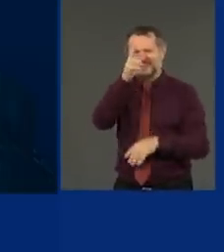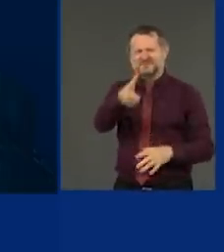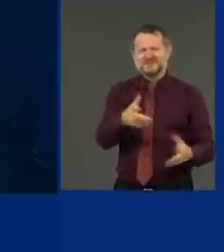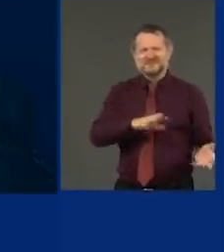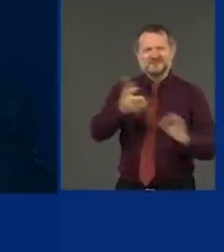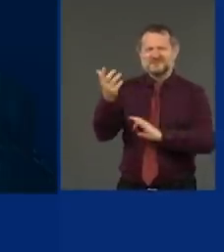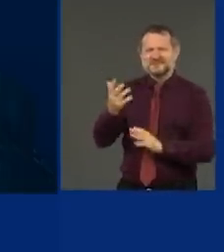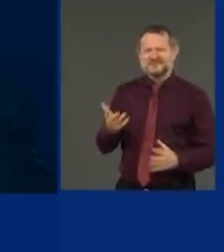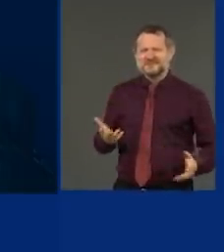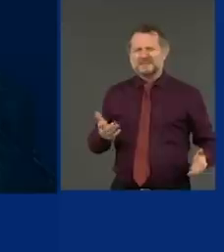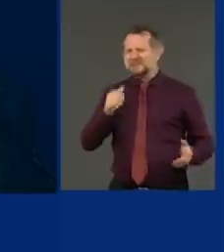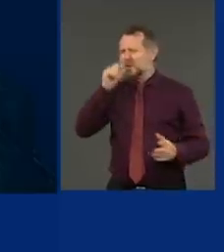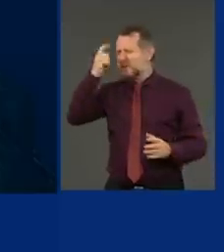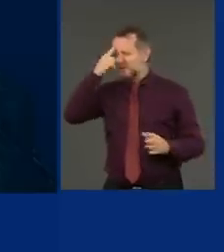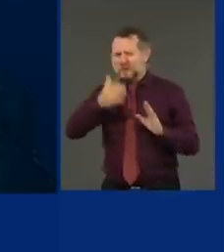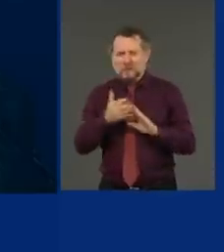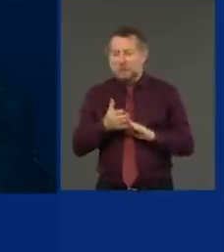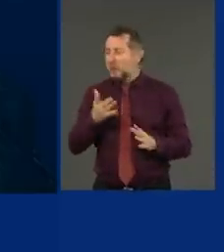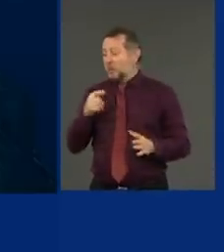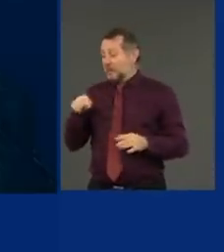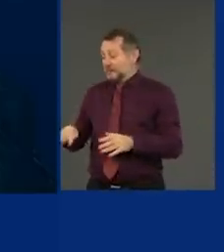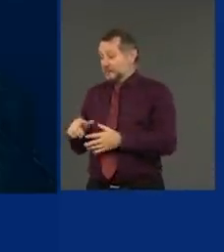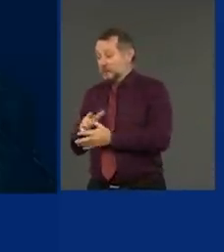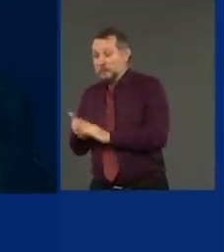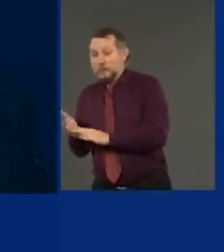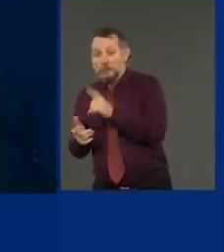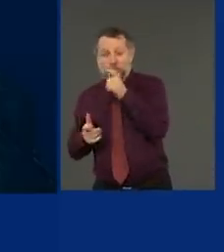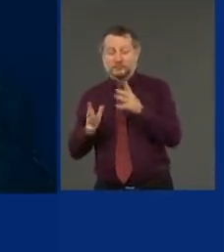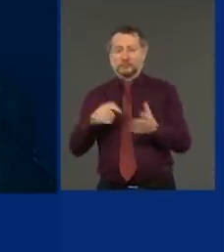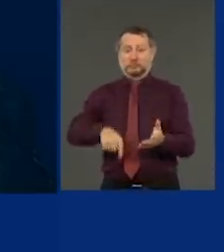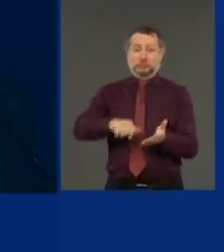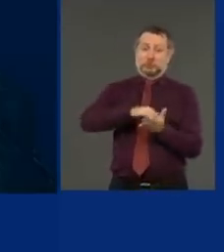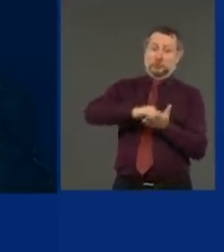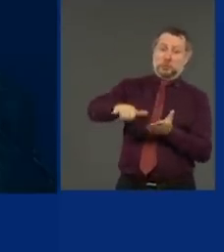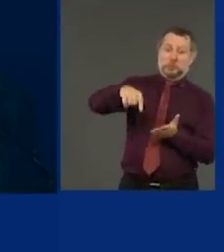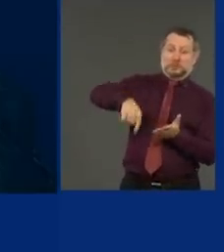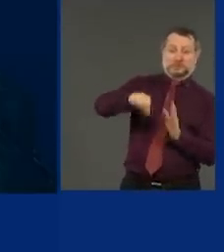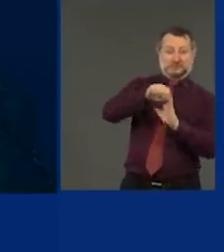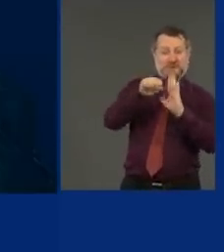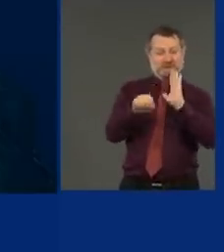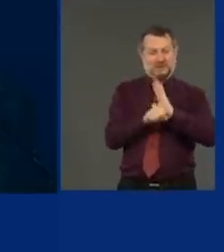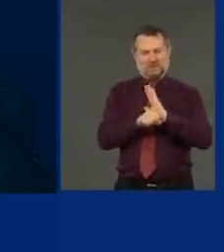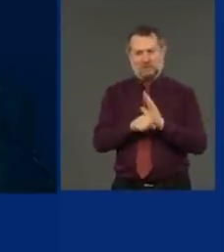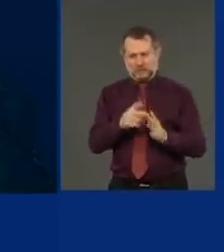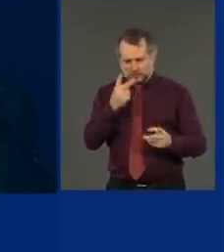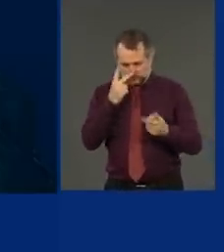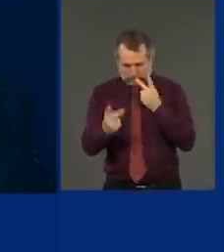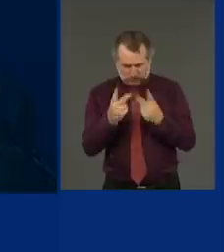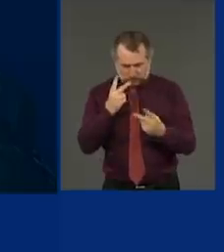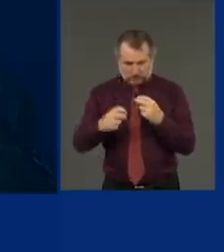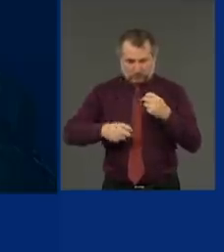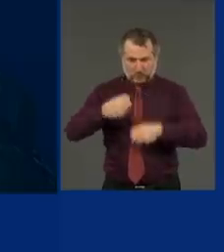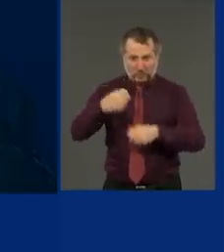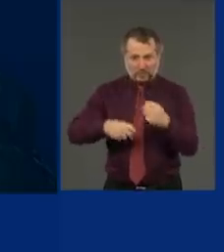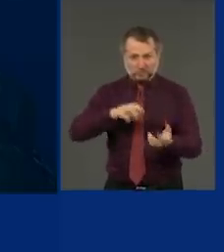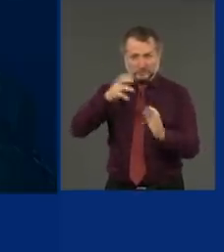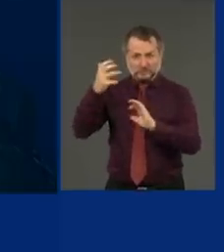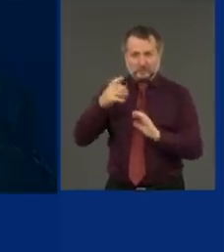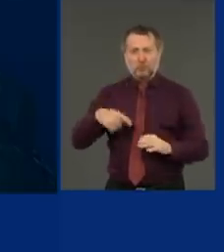does not run from a crisis. It's not what we do. It's not who we